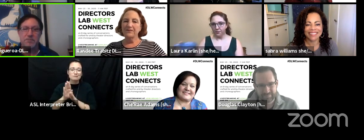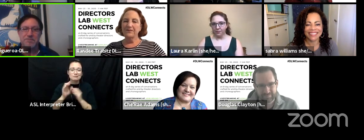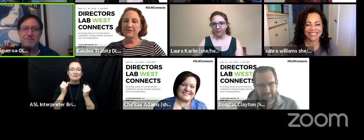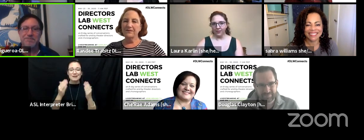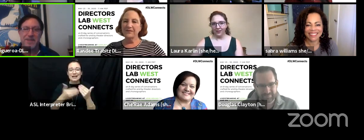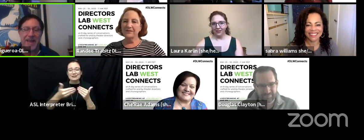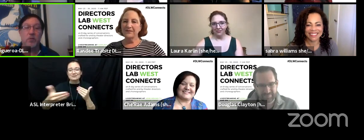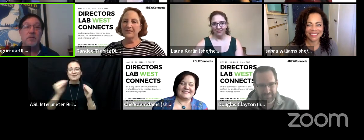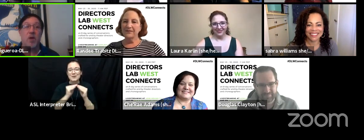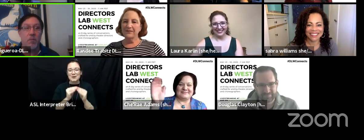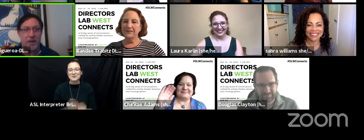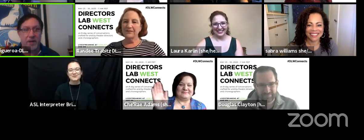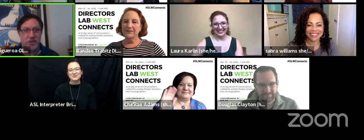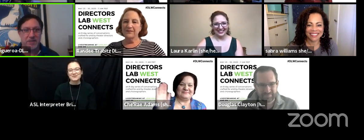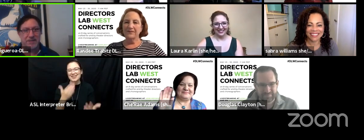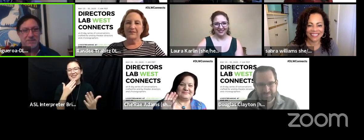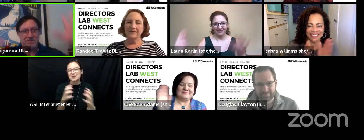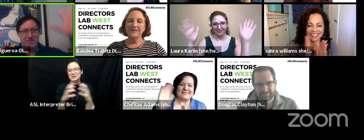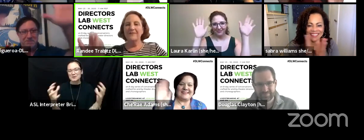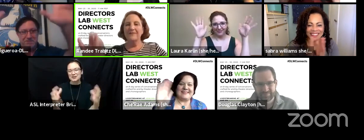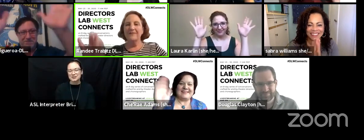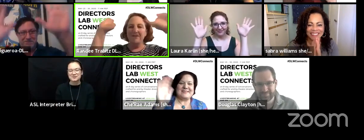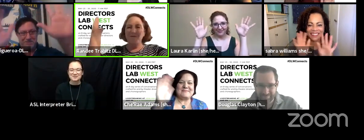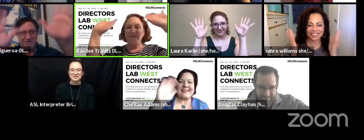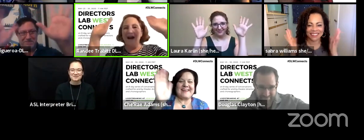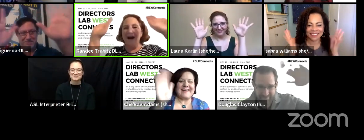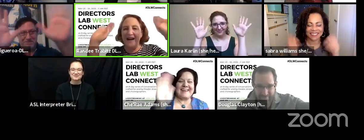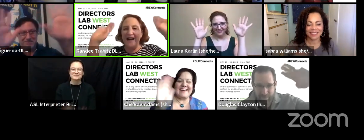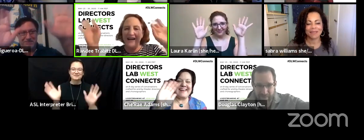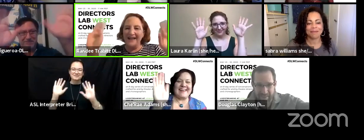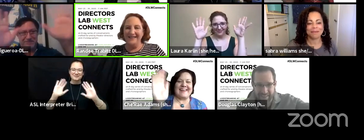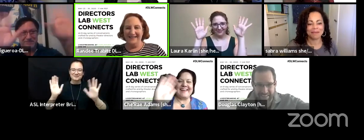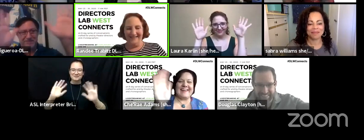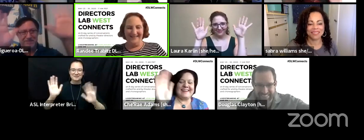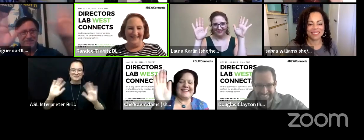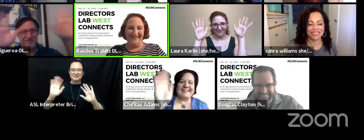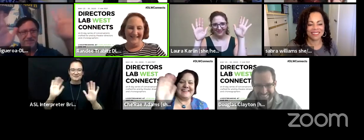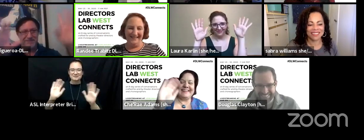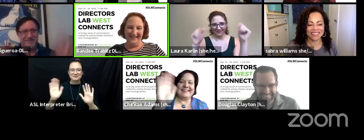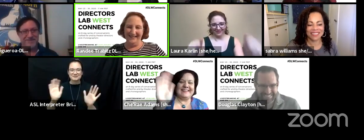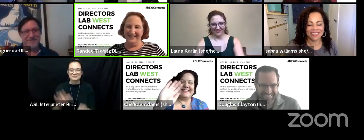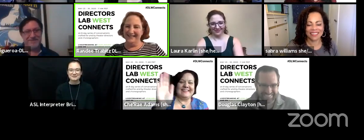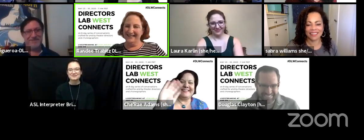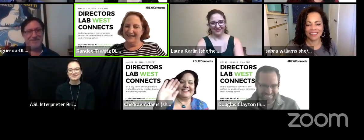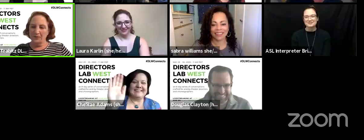Thank you so much. Bye, everyone. Thanks, everyone. Bye. Bye.